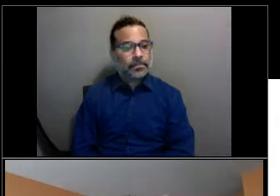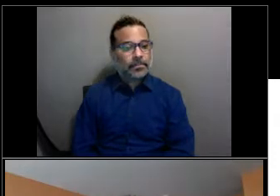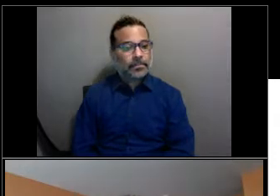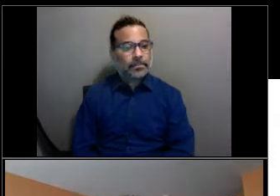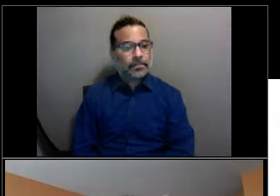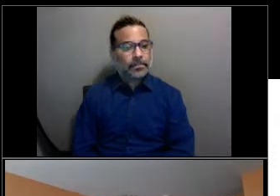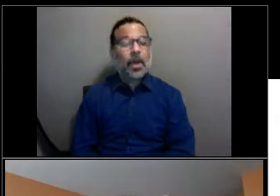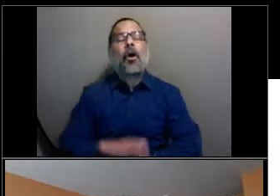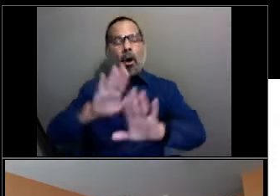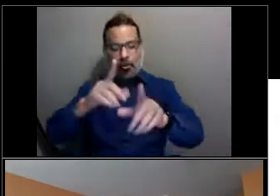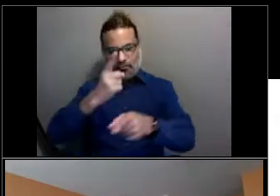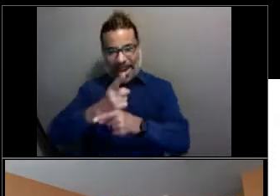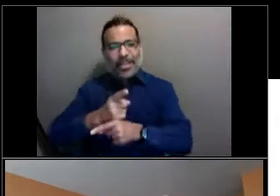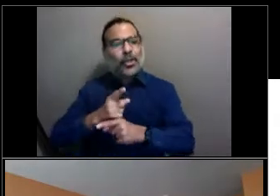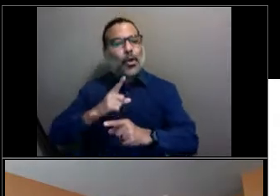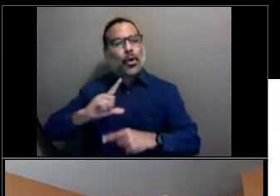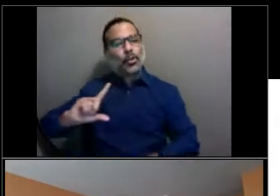Yes, tweet with us.